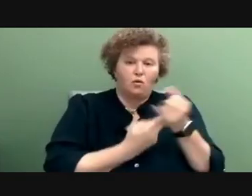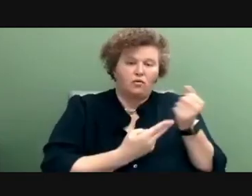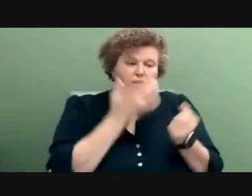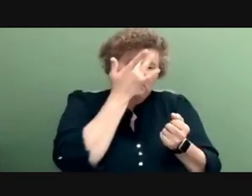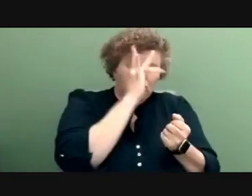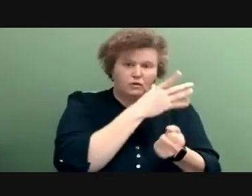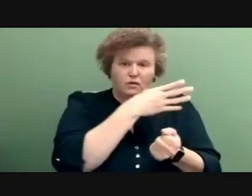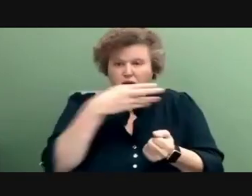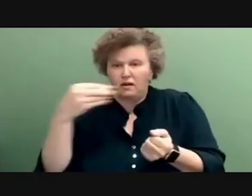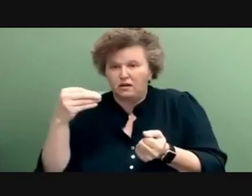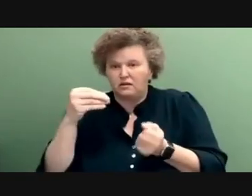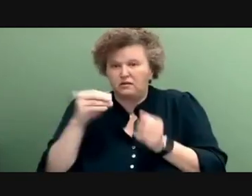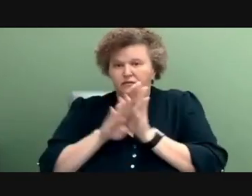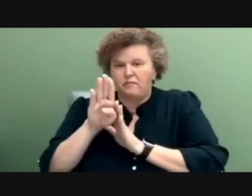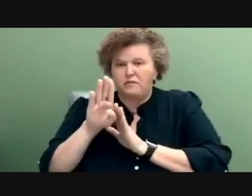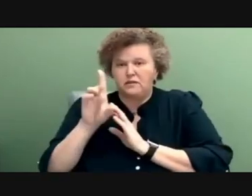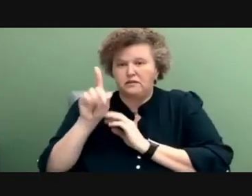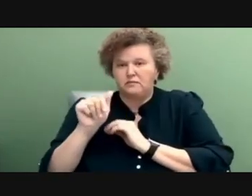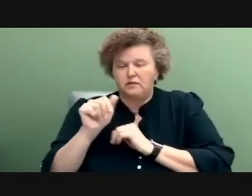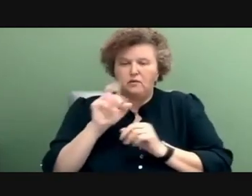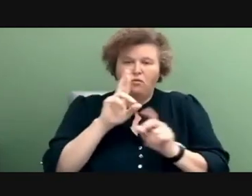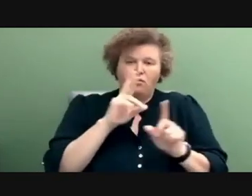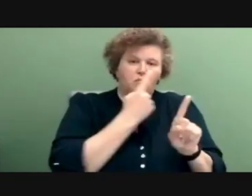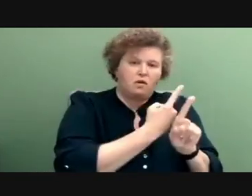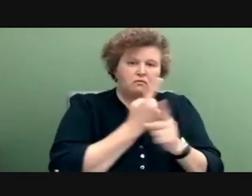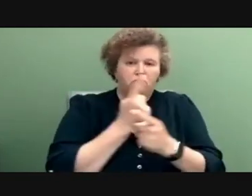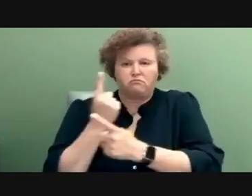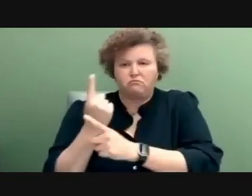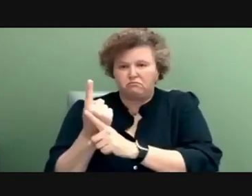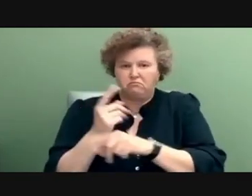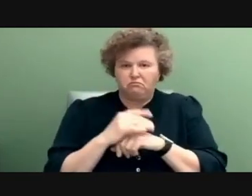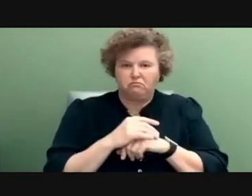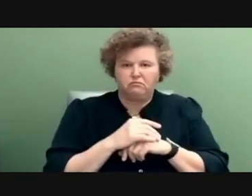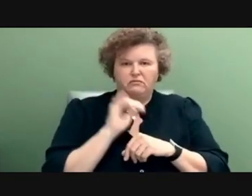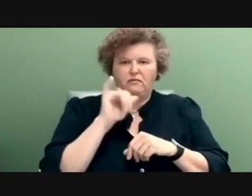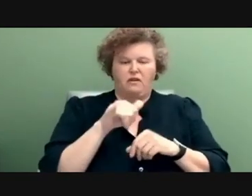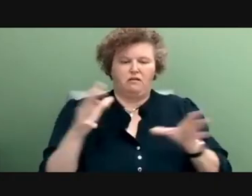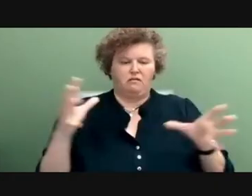like intellectual, if it's intellectual or either